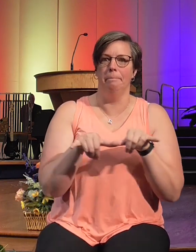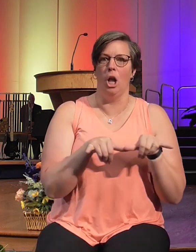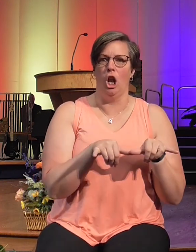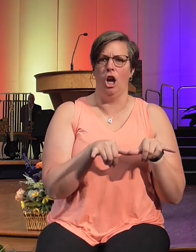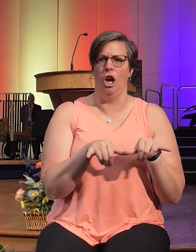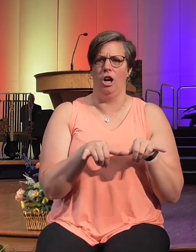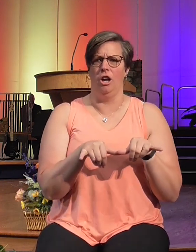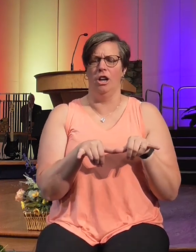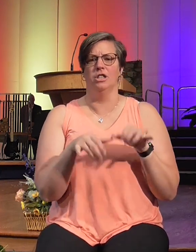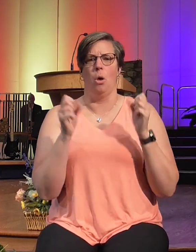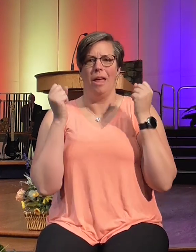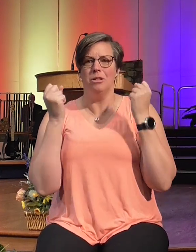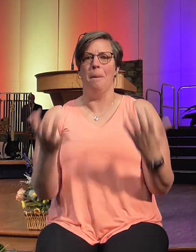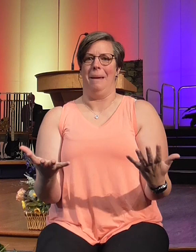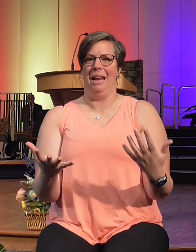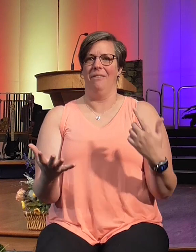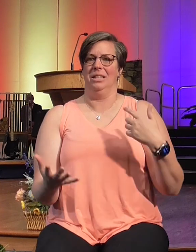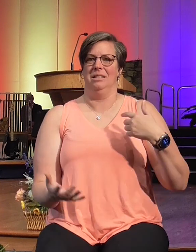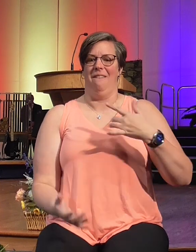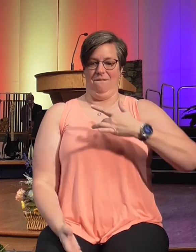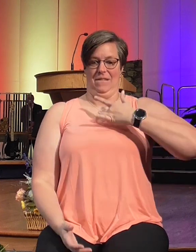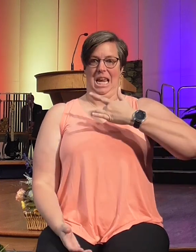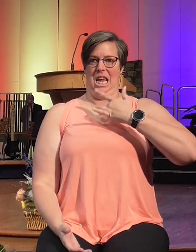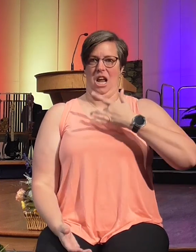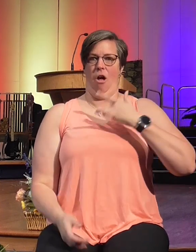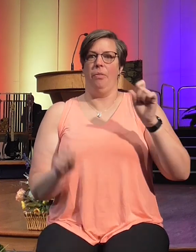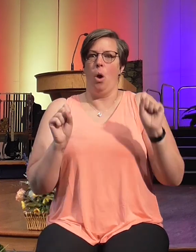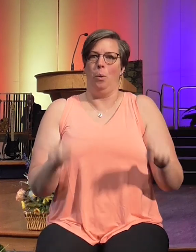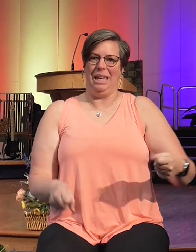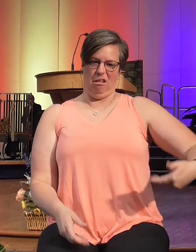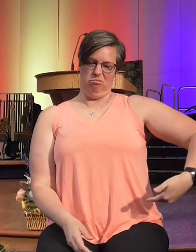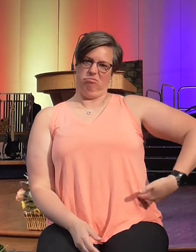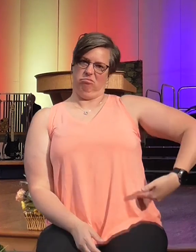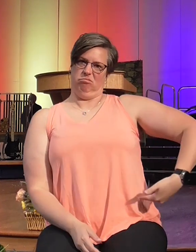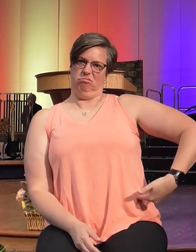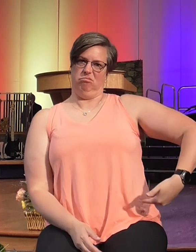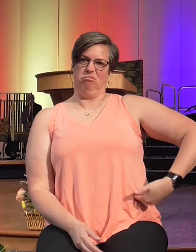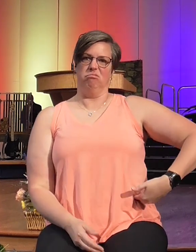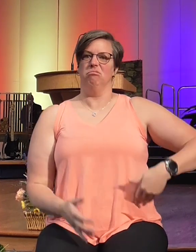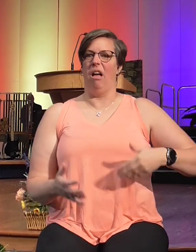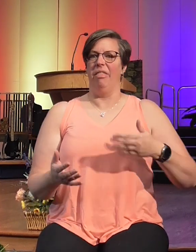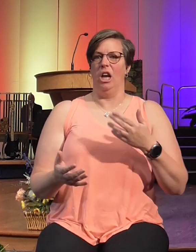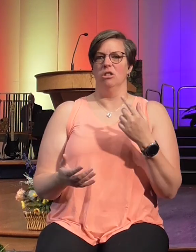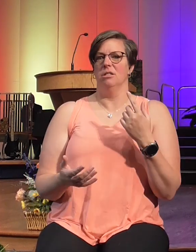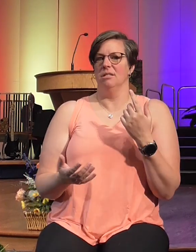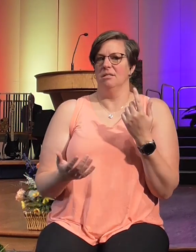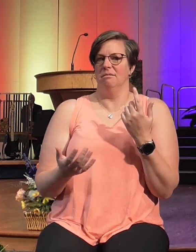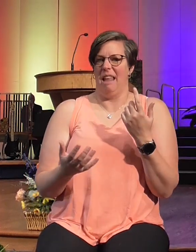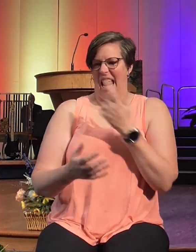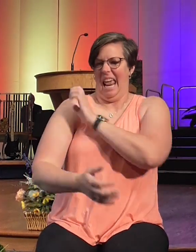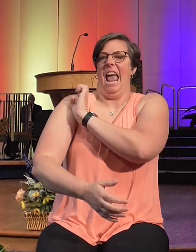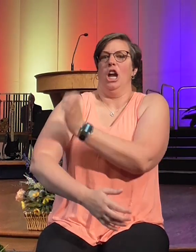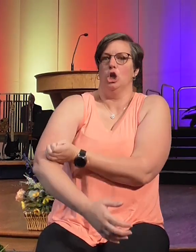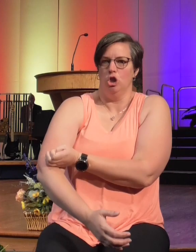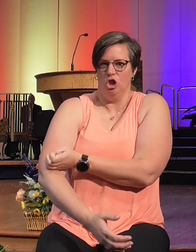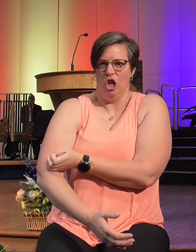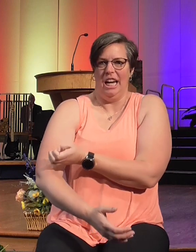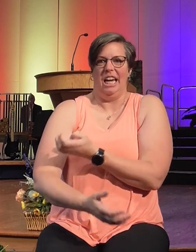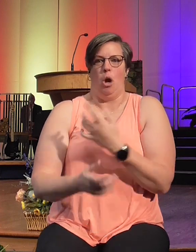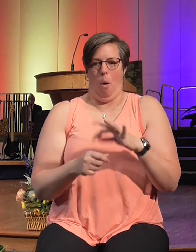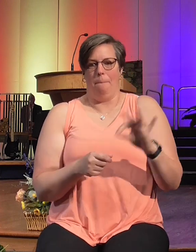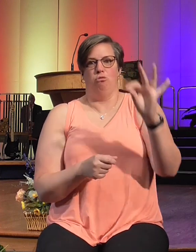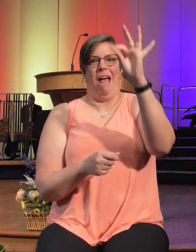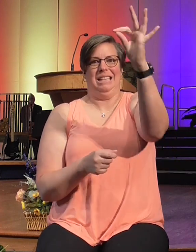many of us felt like we could sense that there was a presence and an energy that permeated